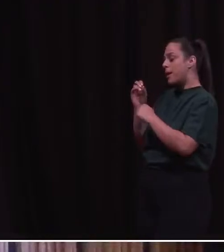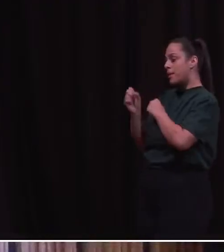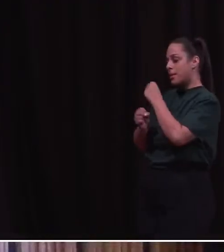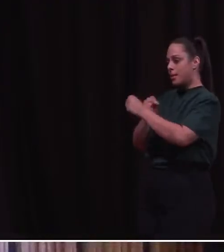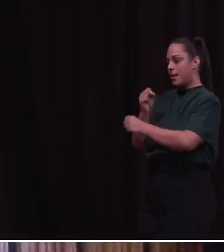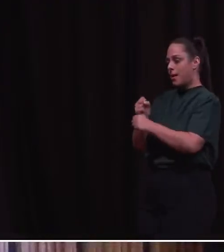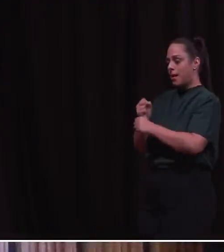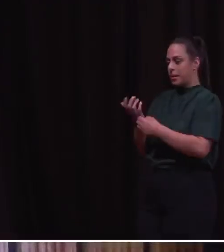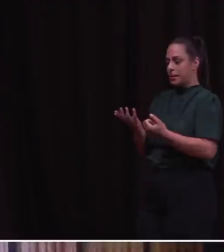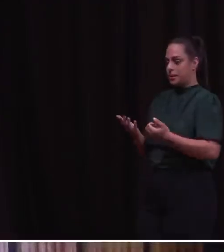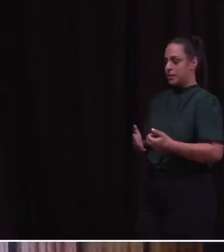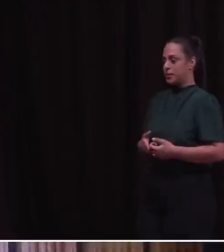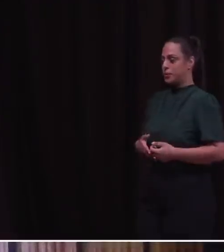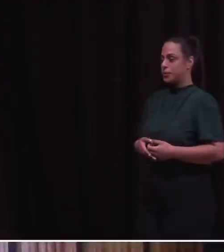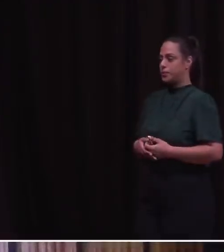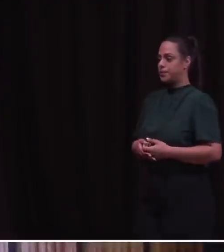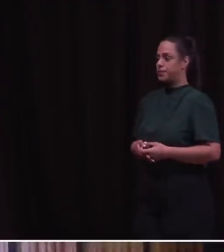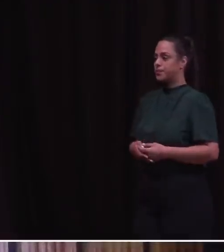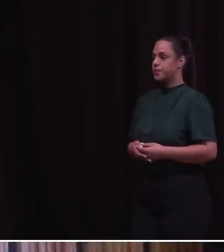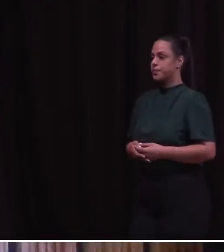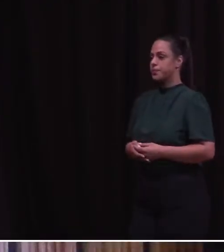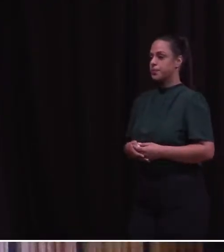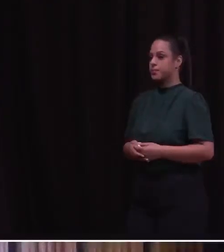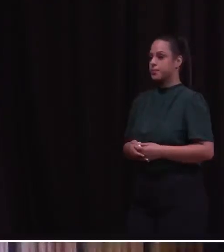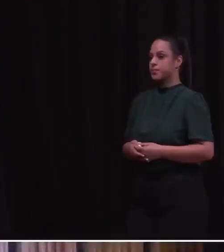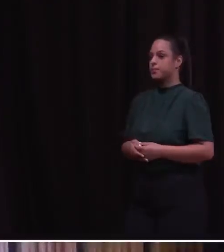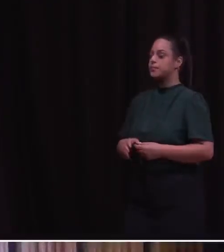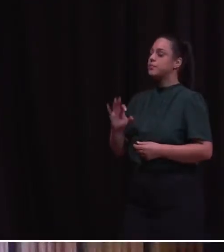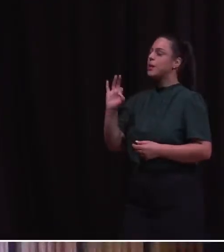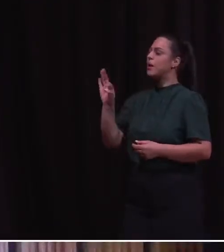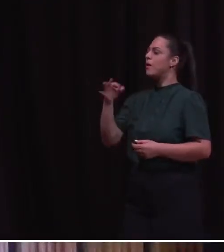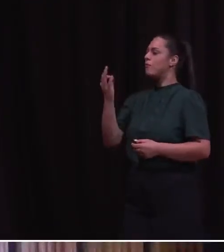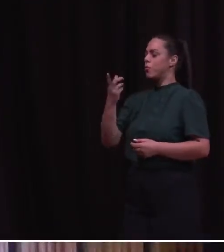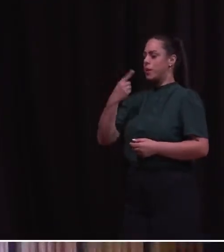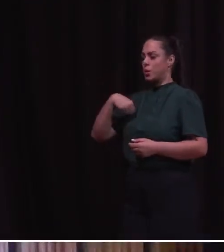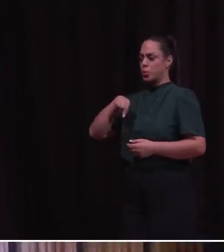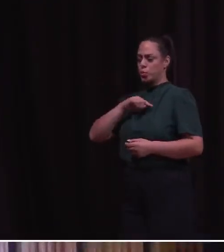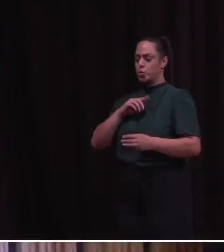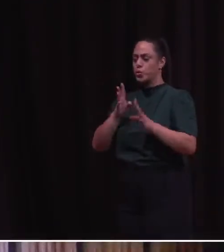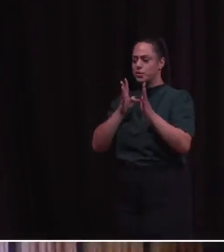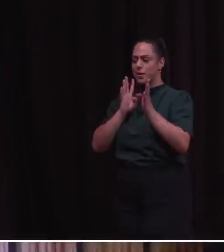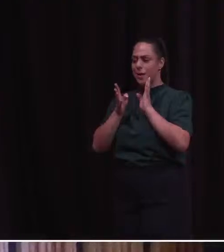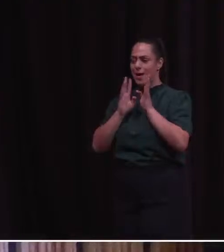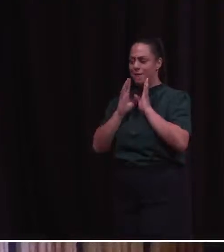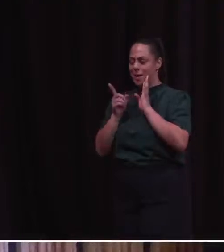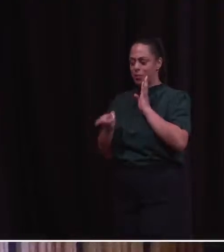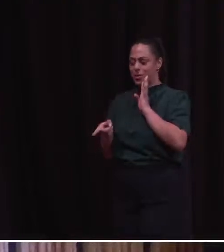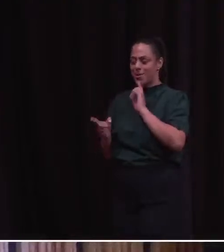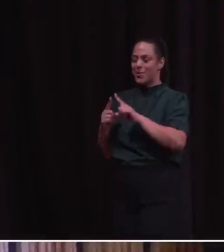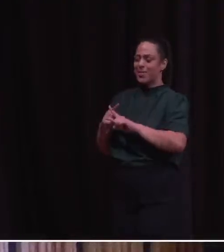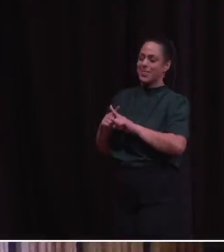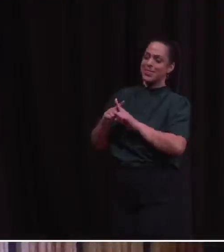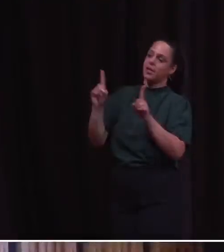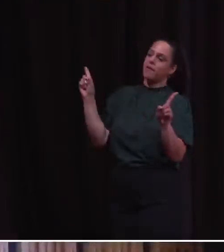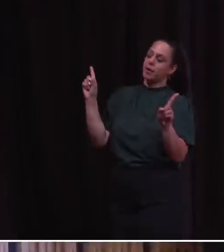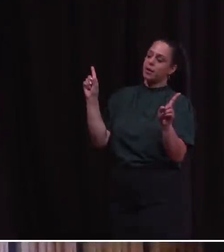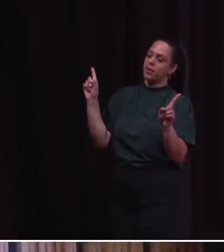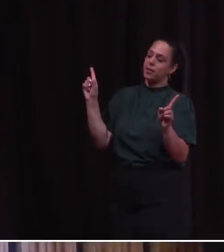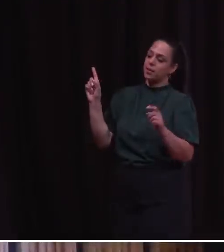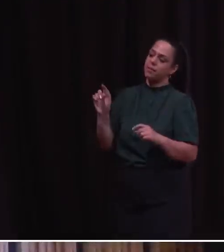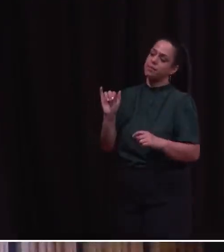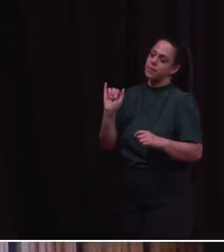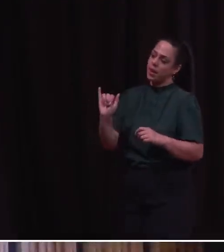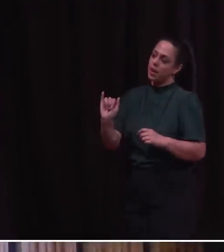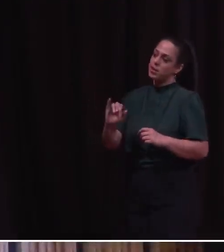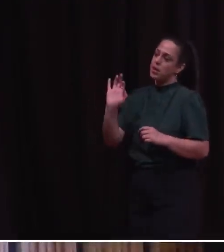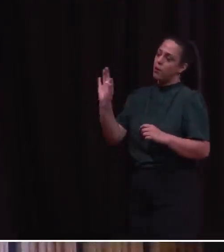money for food, I think the way you talk to him is going to be different. So those are the ways